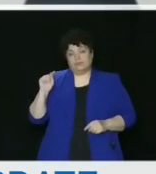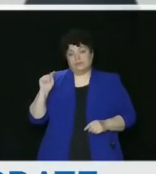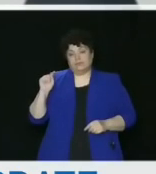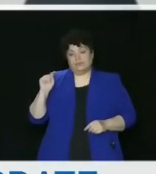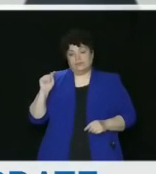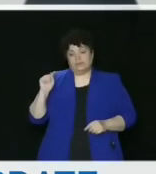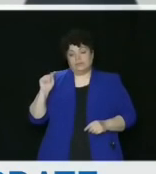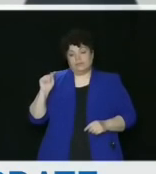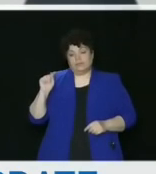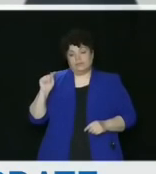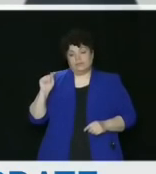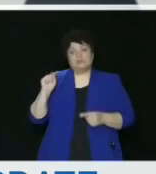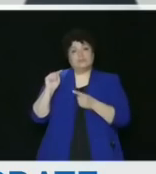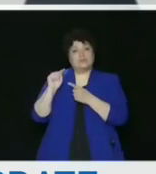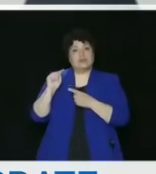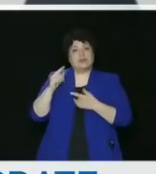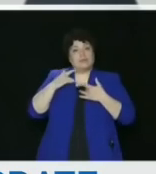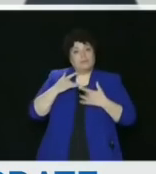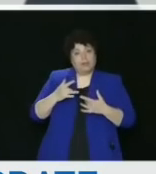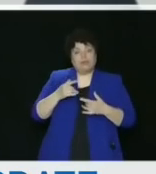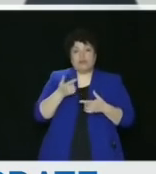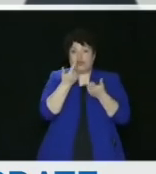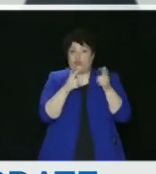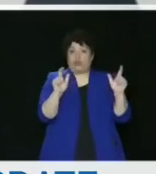influenced by the larger provinces,